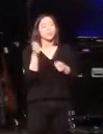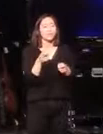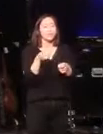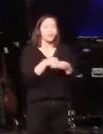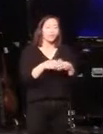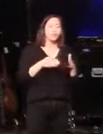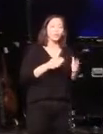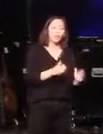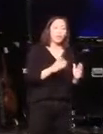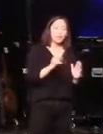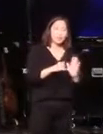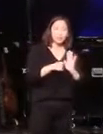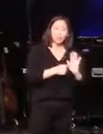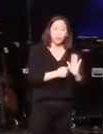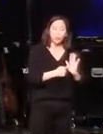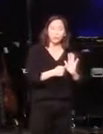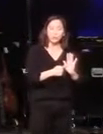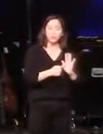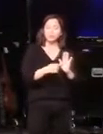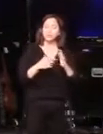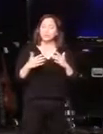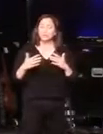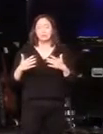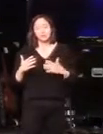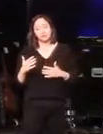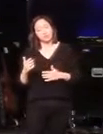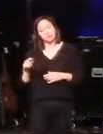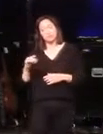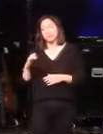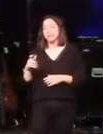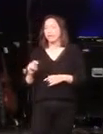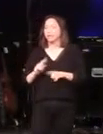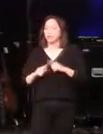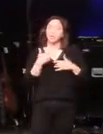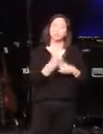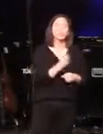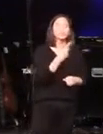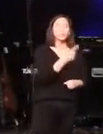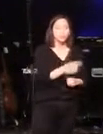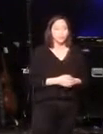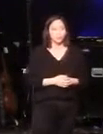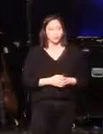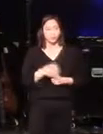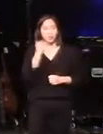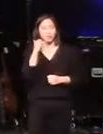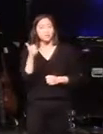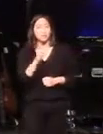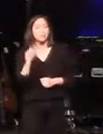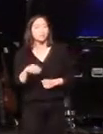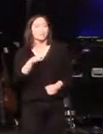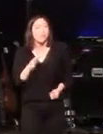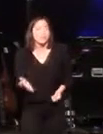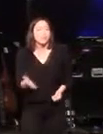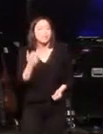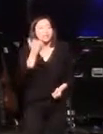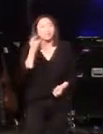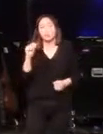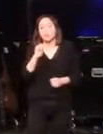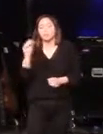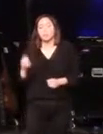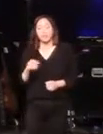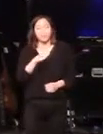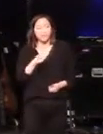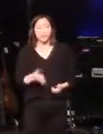If 10% is there, man, that's something you push for. And that's what it takes, then go there. I'm not trying to set a tithe. I'm not trying to set a